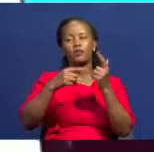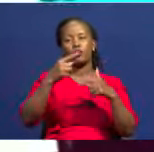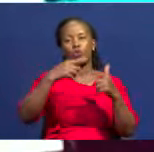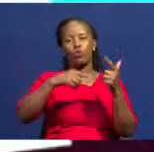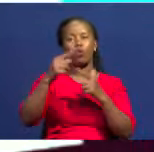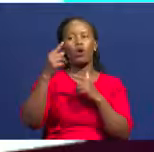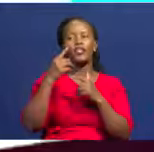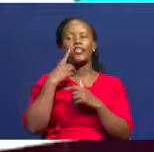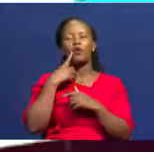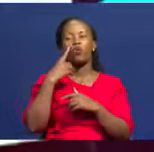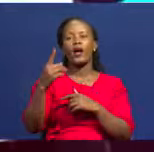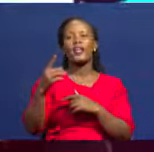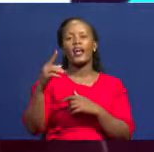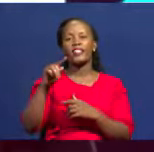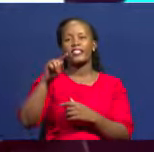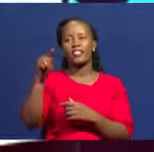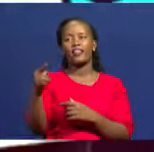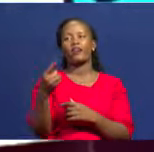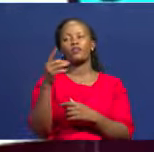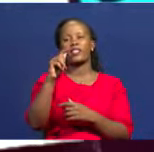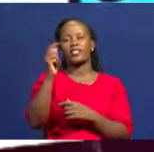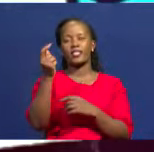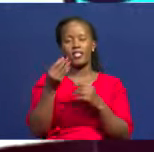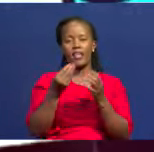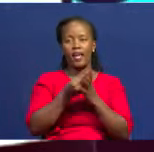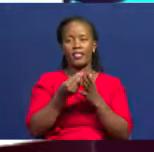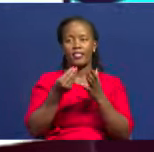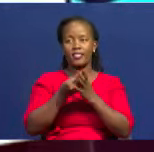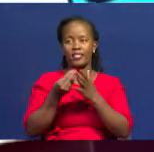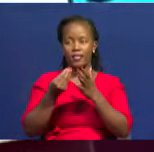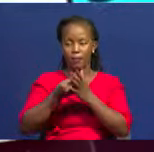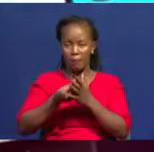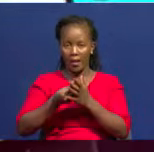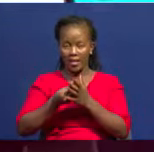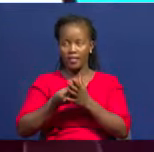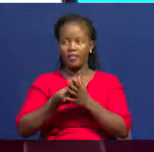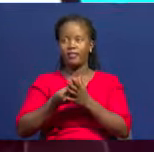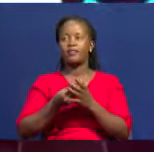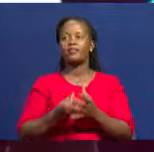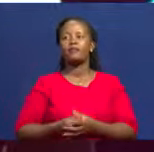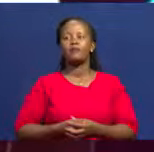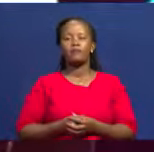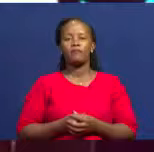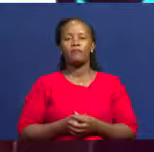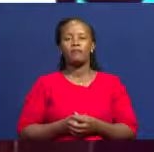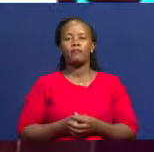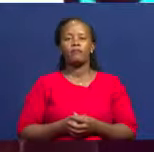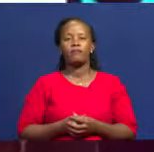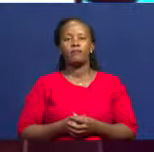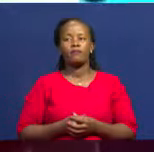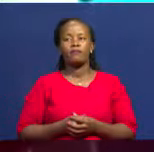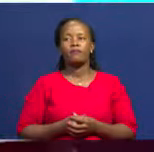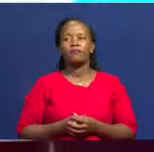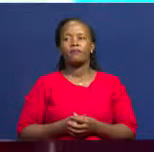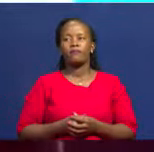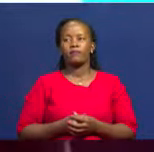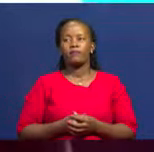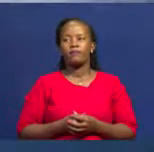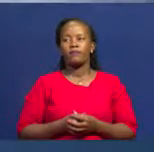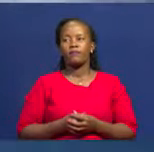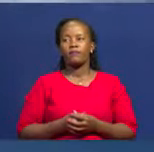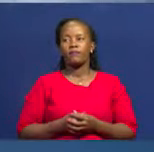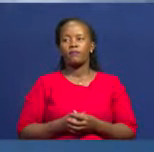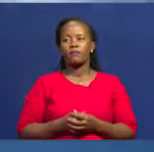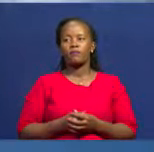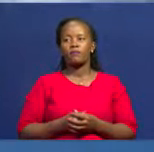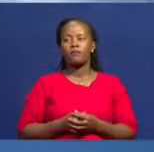100,000 Kenya shillings. Congratulations, 100,000 shillings to Mr. Ben Kibwana. I was